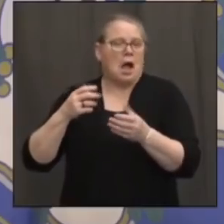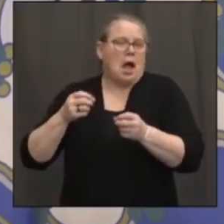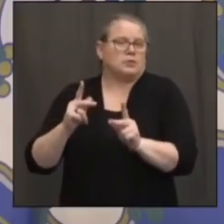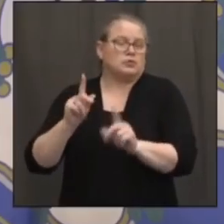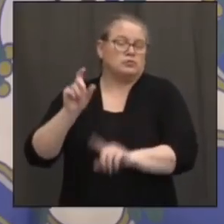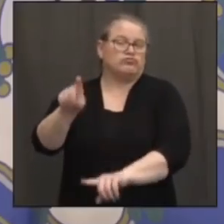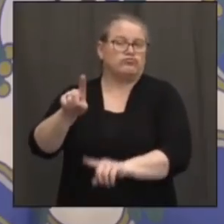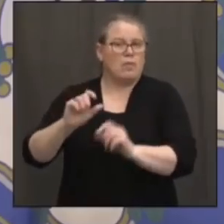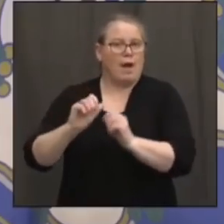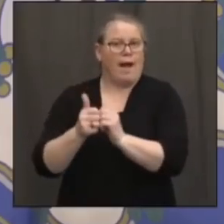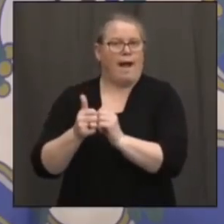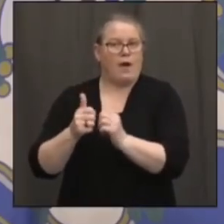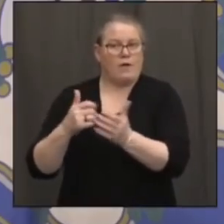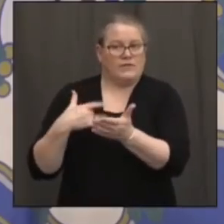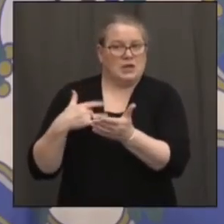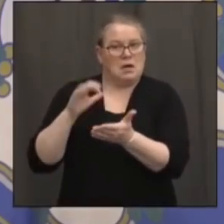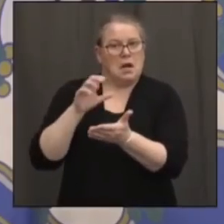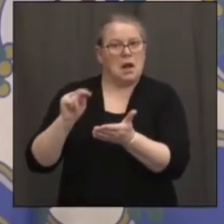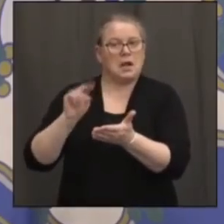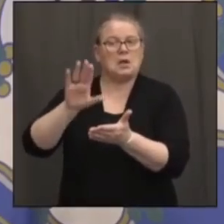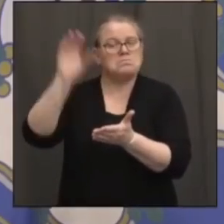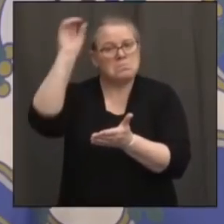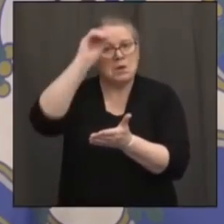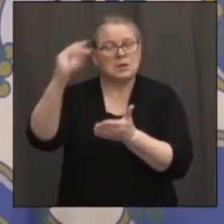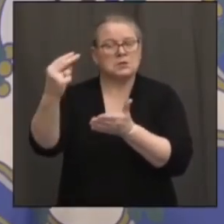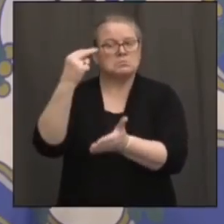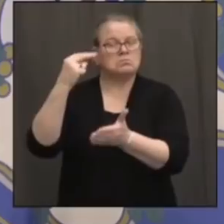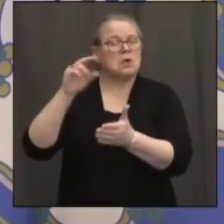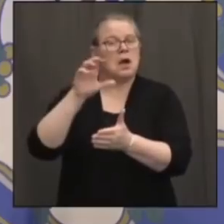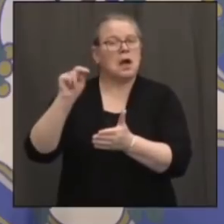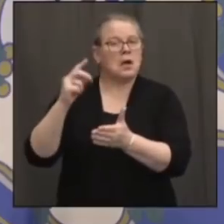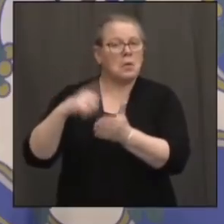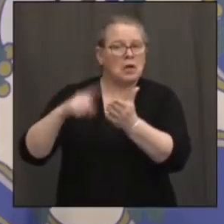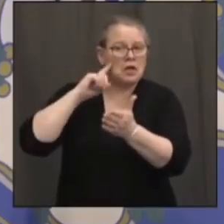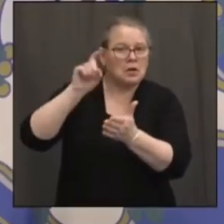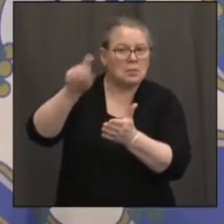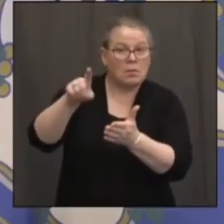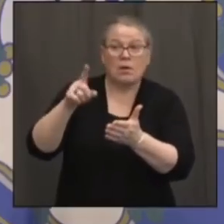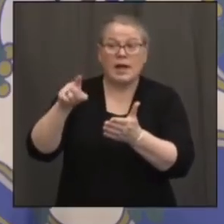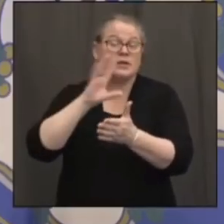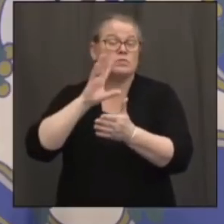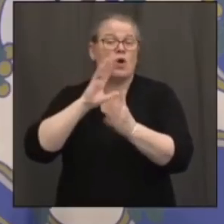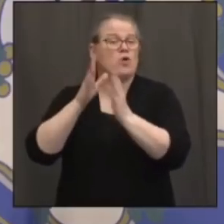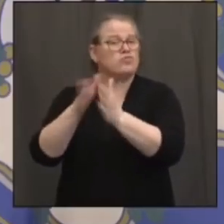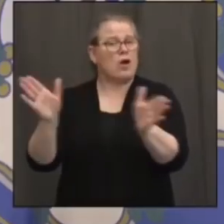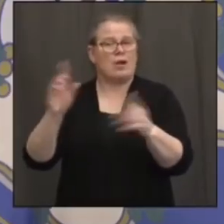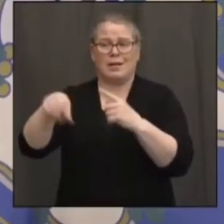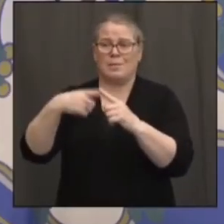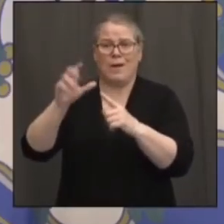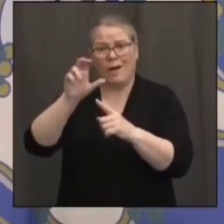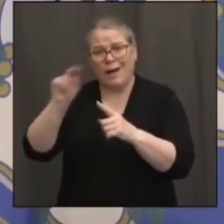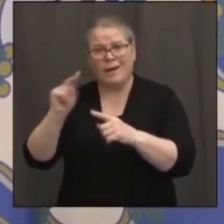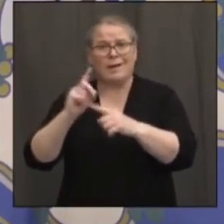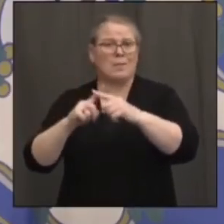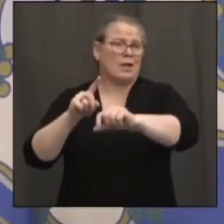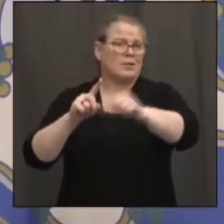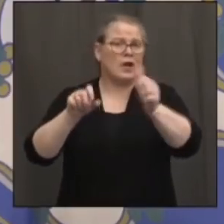spoke broadly about how the state of Connecticut is doing and what other states are doing as well to make sure we get this pandemic behind